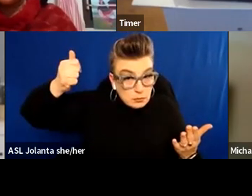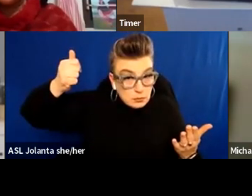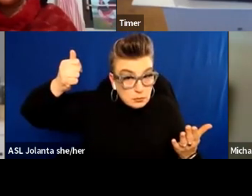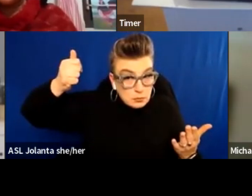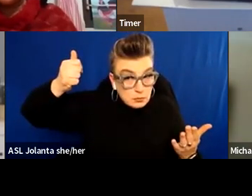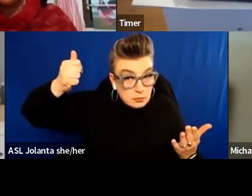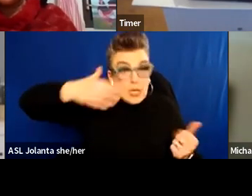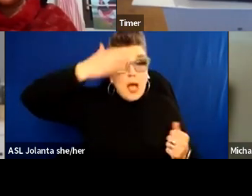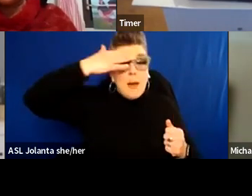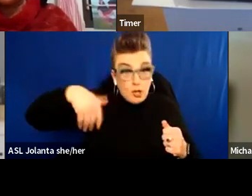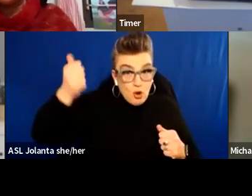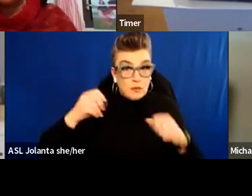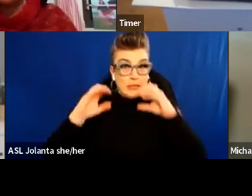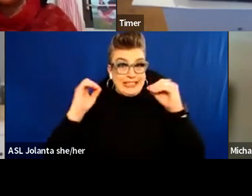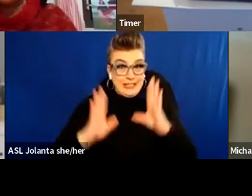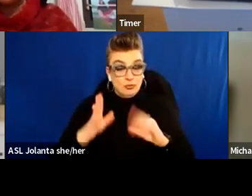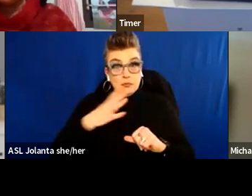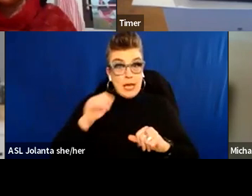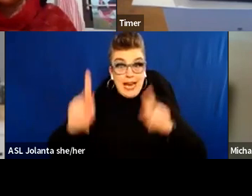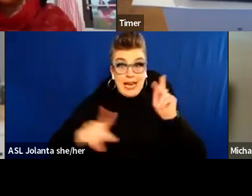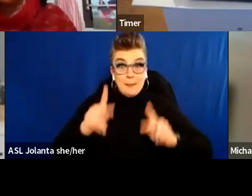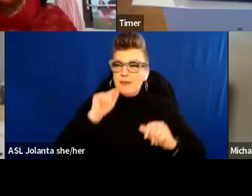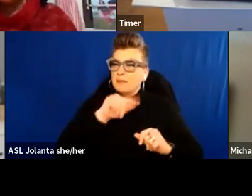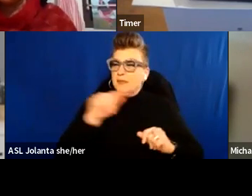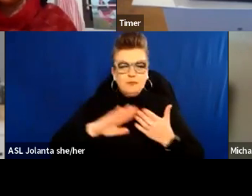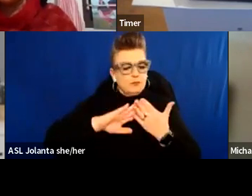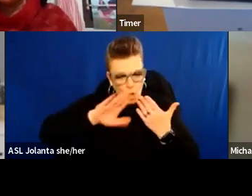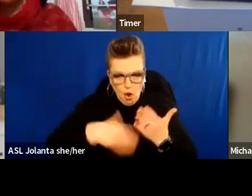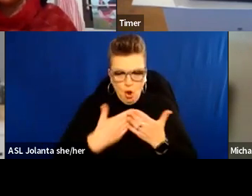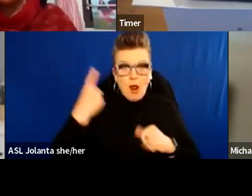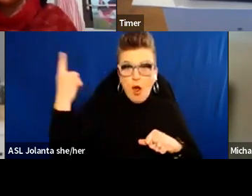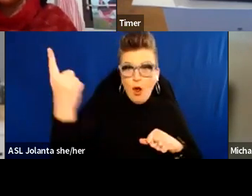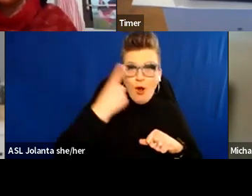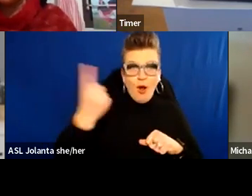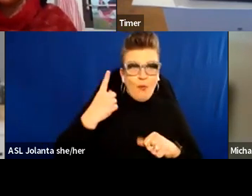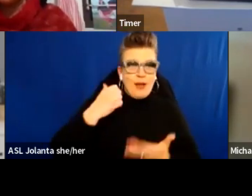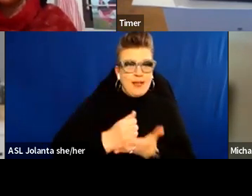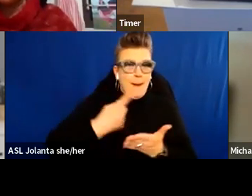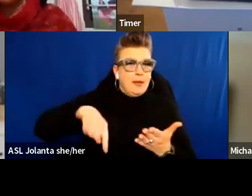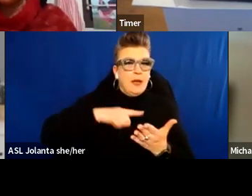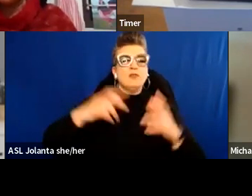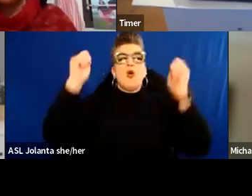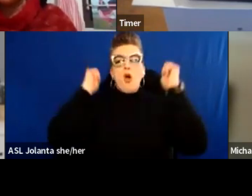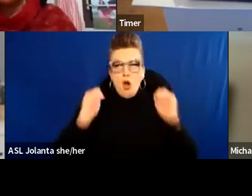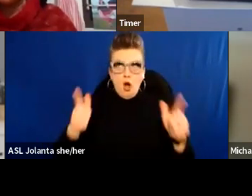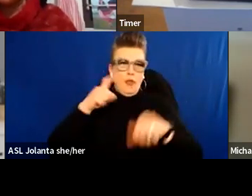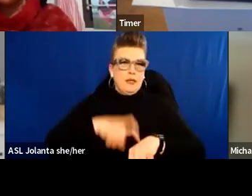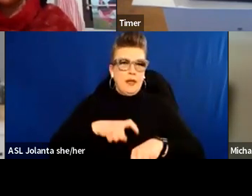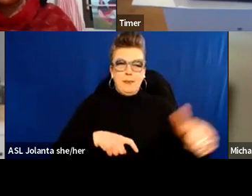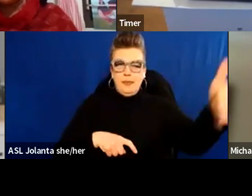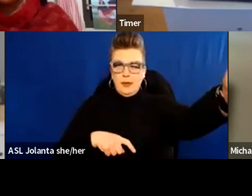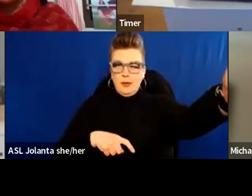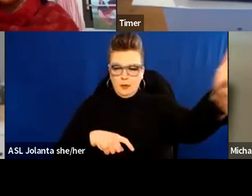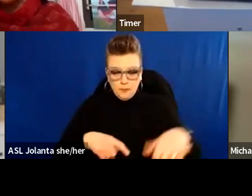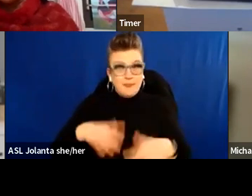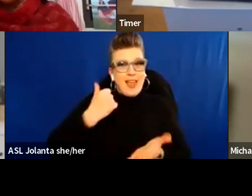because the teachers and the people are always helping us all the time and helping with mistakes we